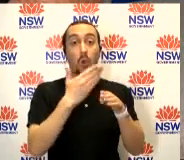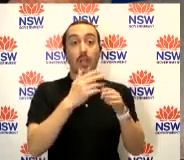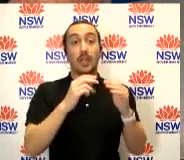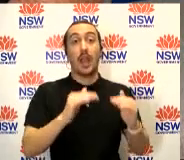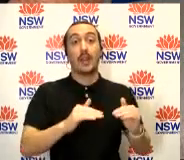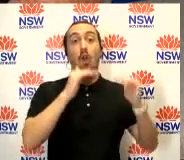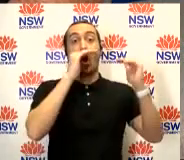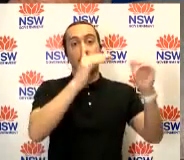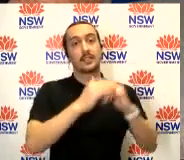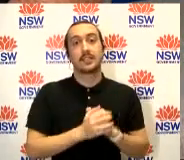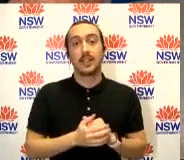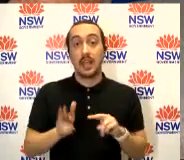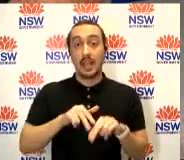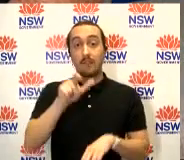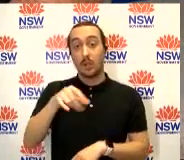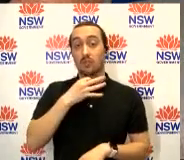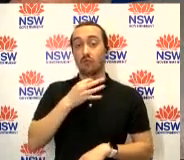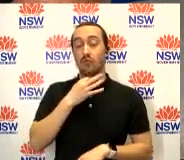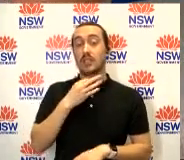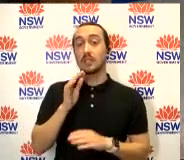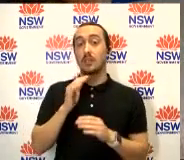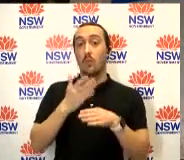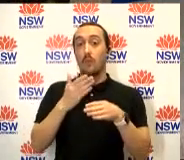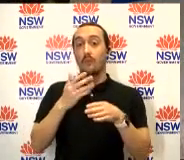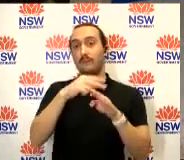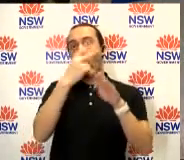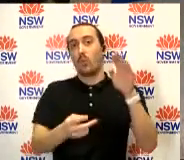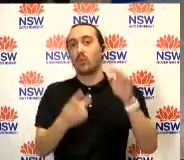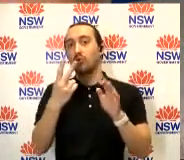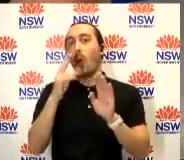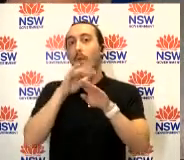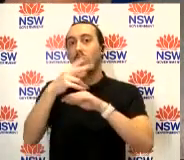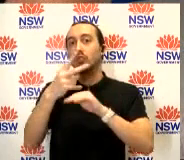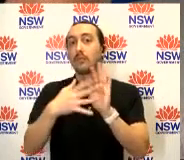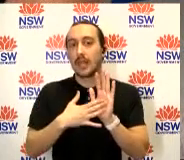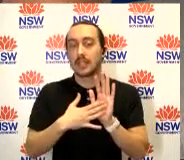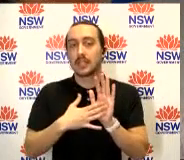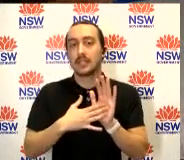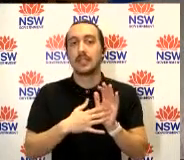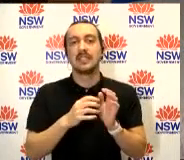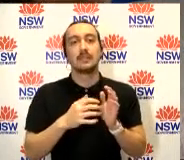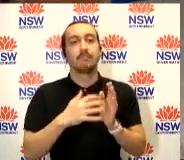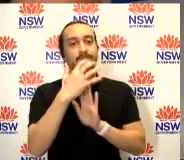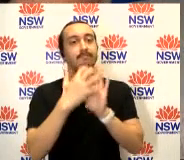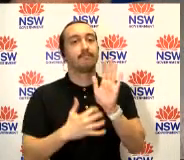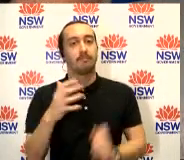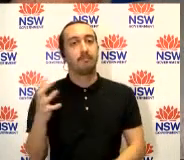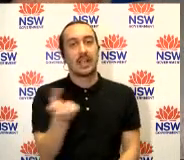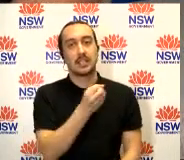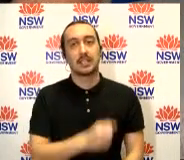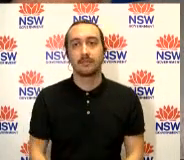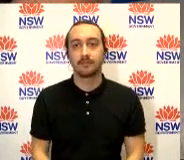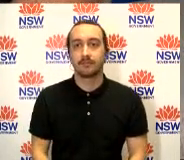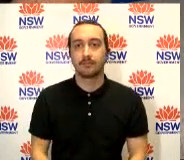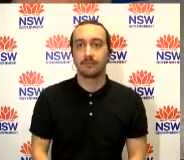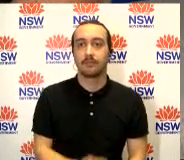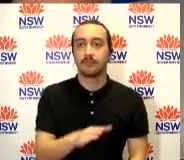2 metres. Yeah, and I think the good thing is, as well as Johnny mentioned in the presentation, all of those things are actually listed on